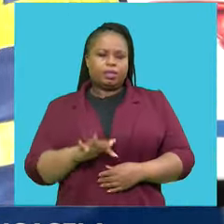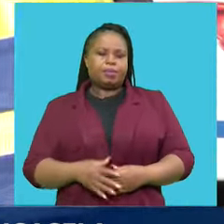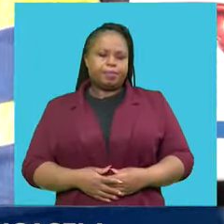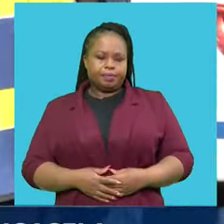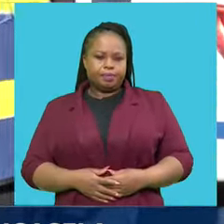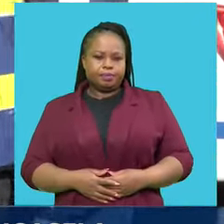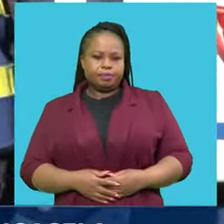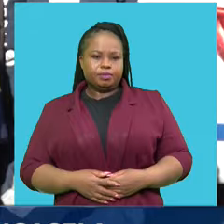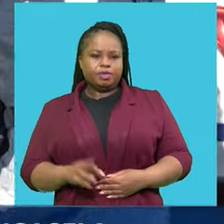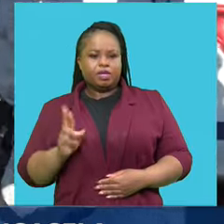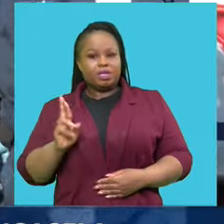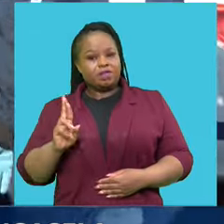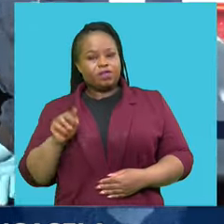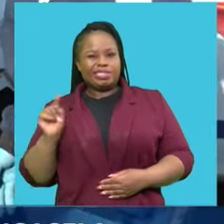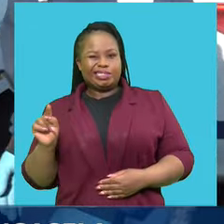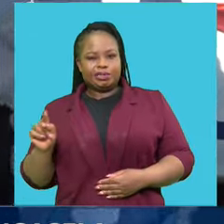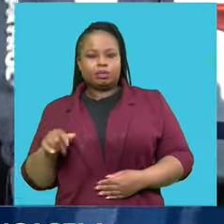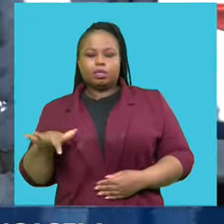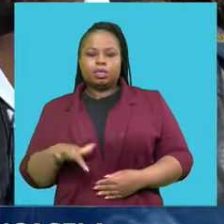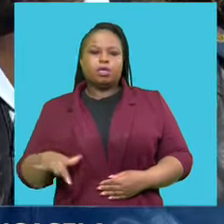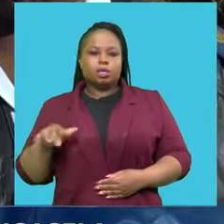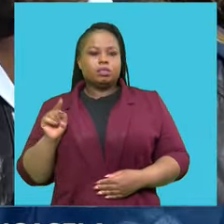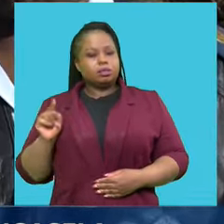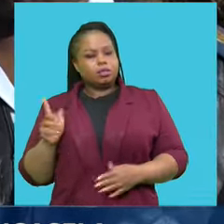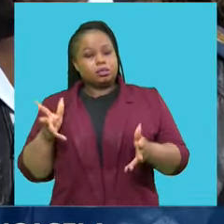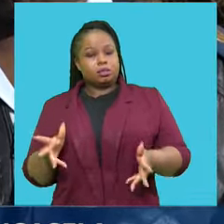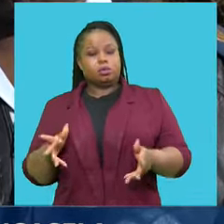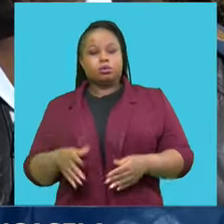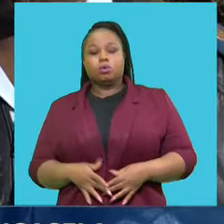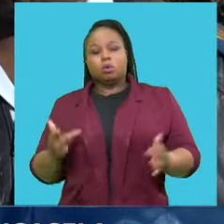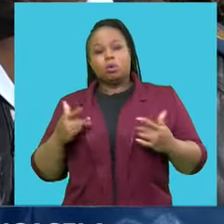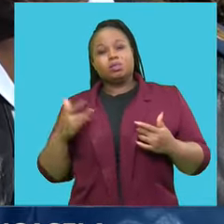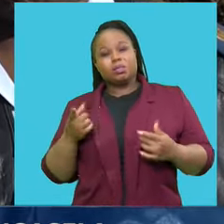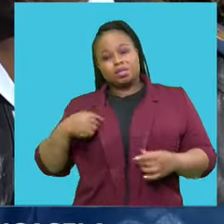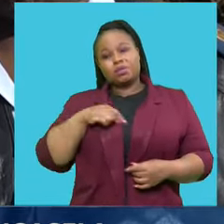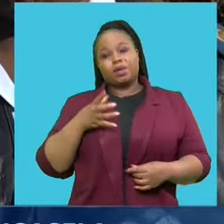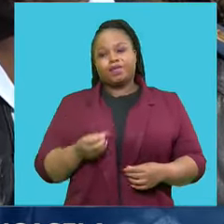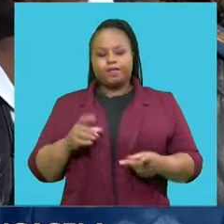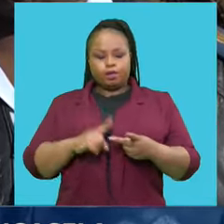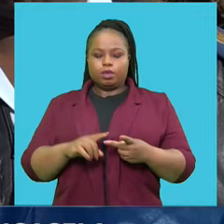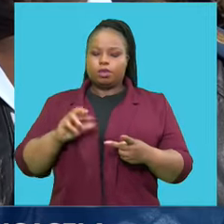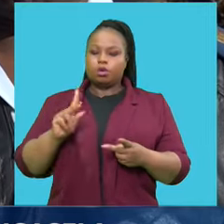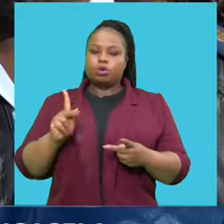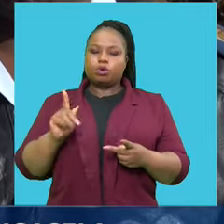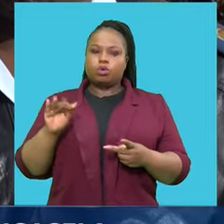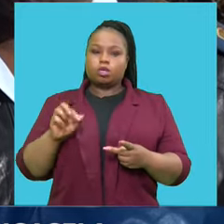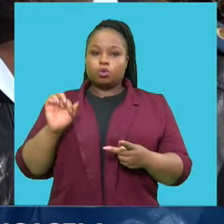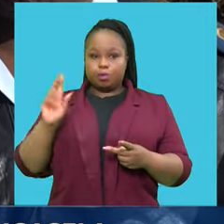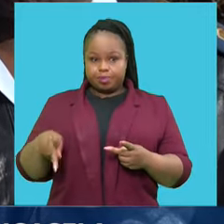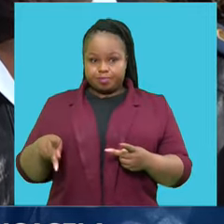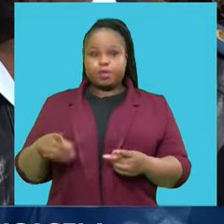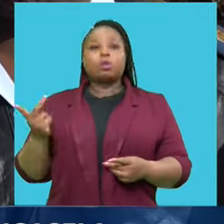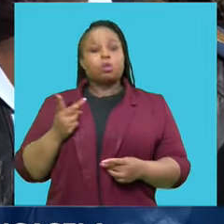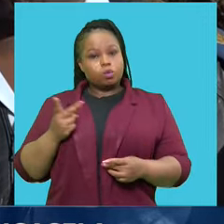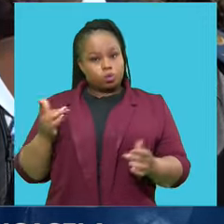oluqatseleyo. Randfontein is one of the areas which is an area of concern. Krugersdorp is one of the areas which is